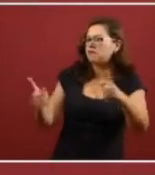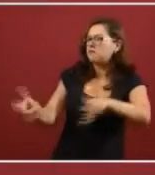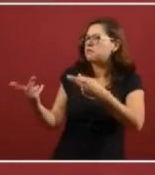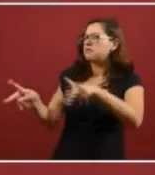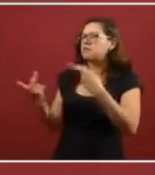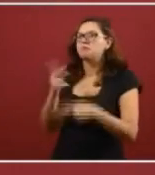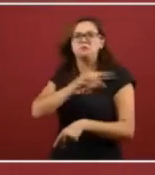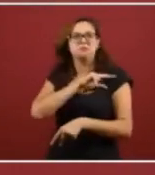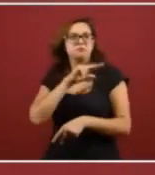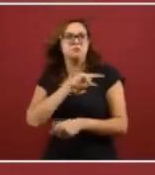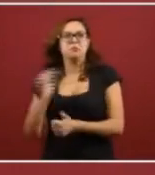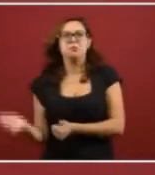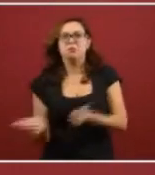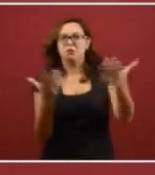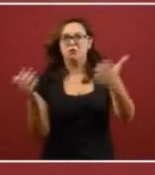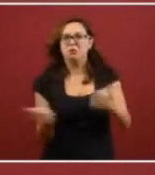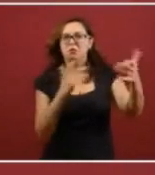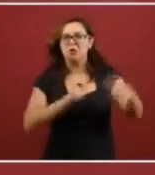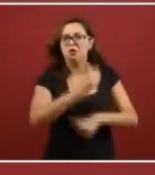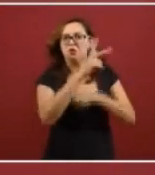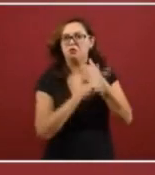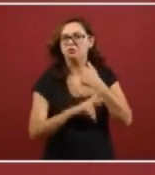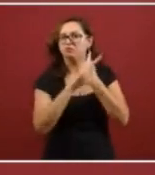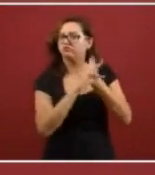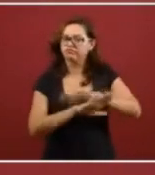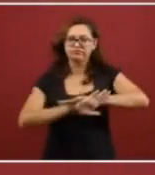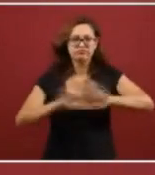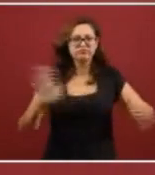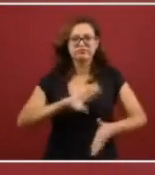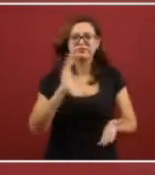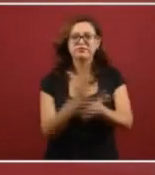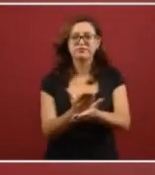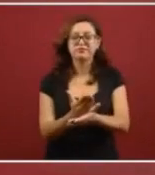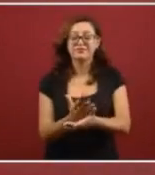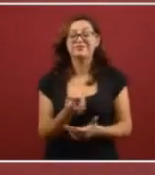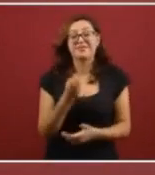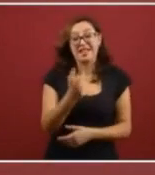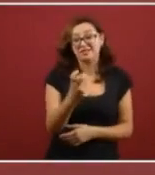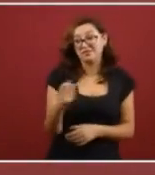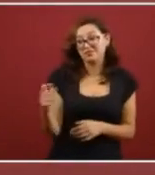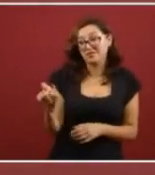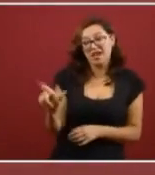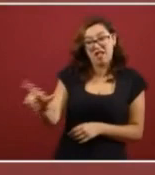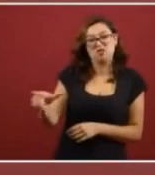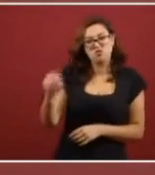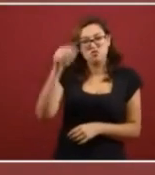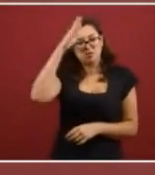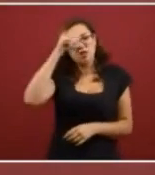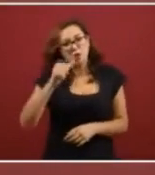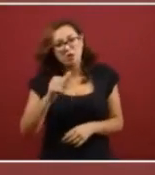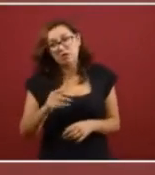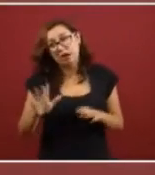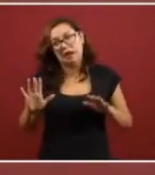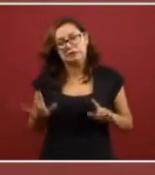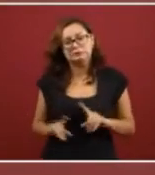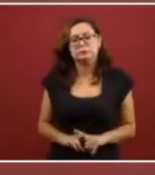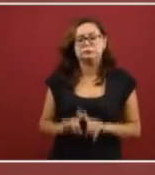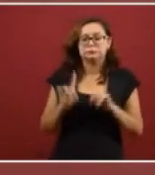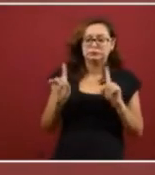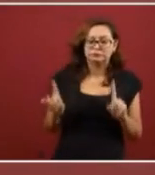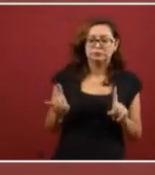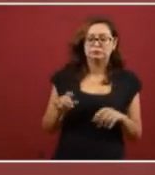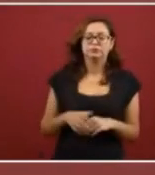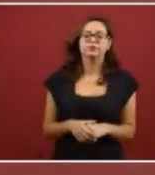continue with privatization, among other things. En eso había diferencias. So that, that's where we had differences. And the other thing